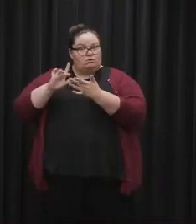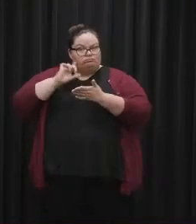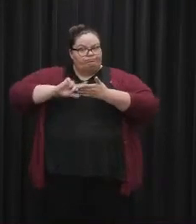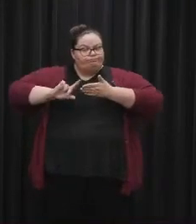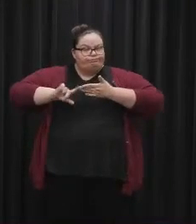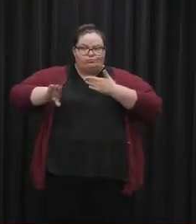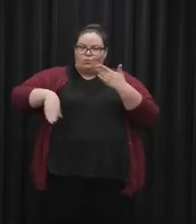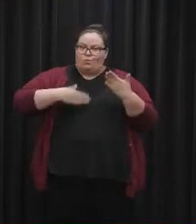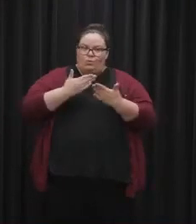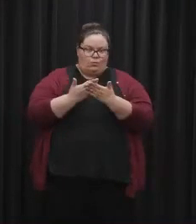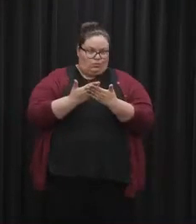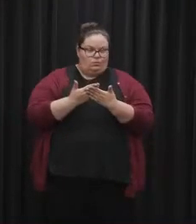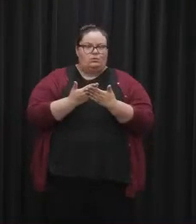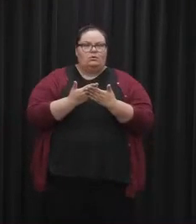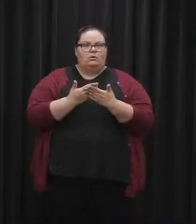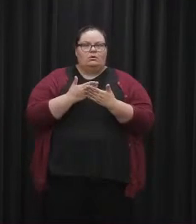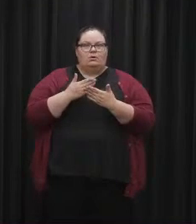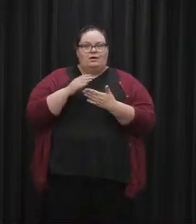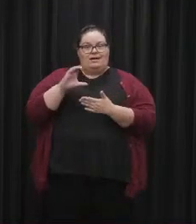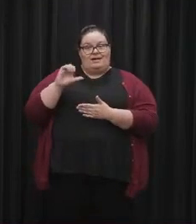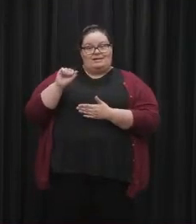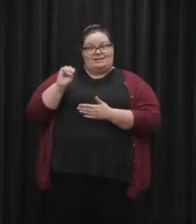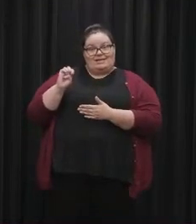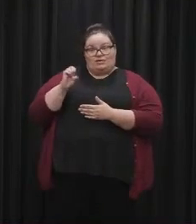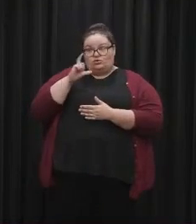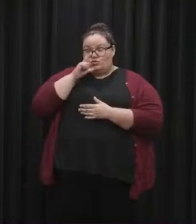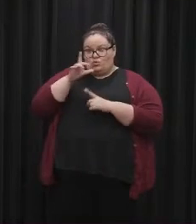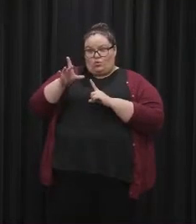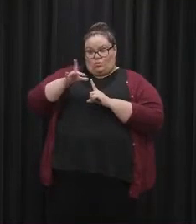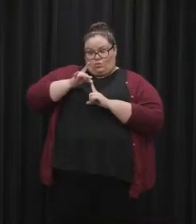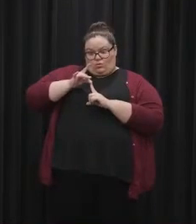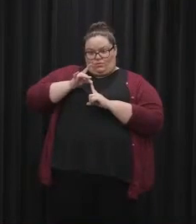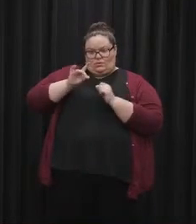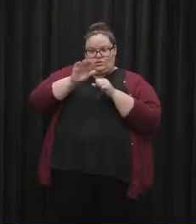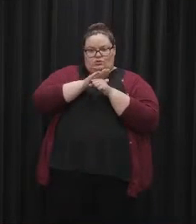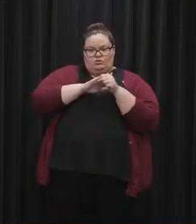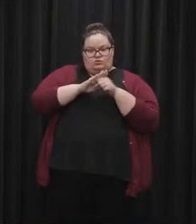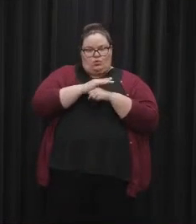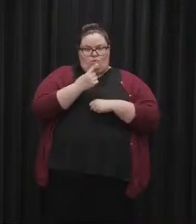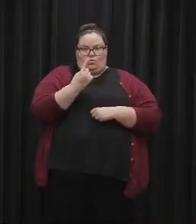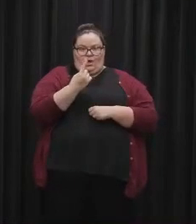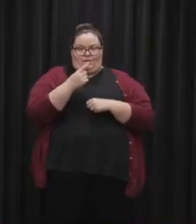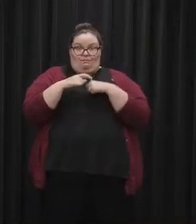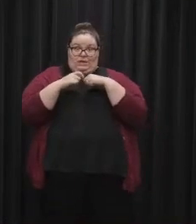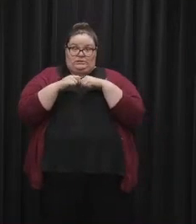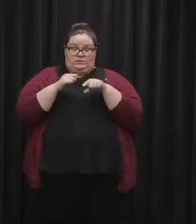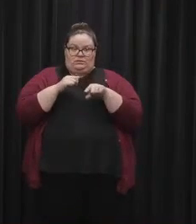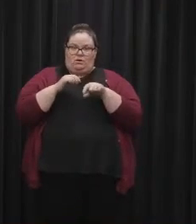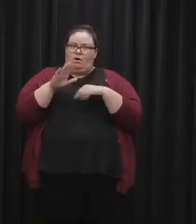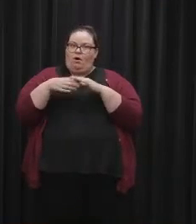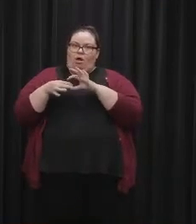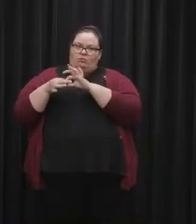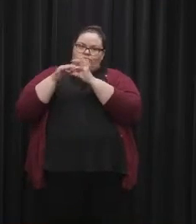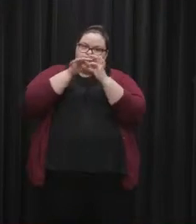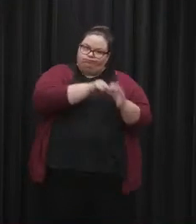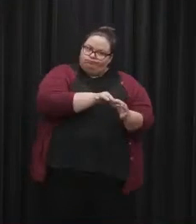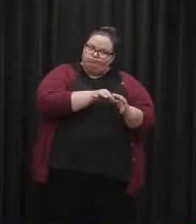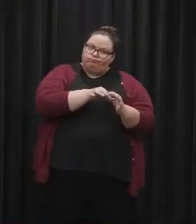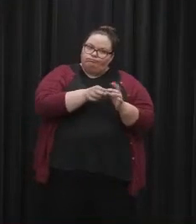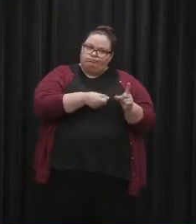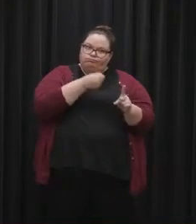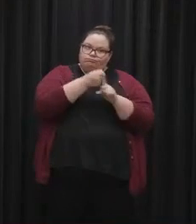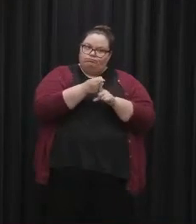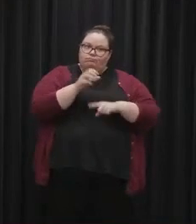been traced. All of the cases and contacts in Zone 1 are all related to